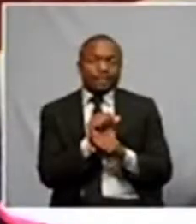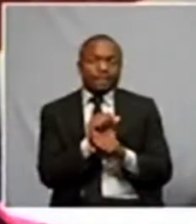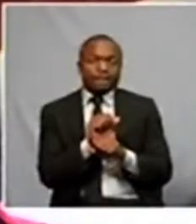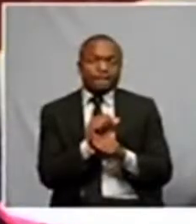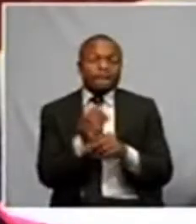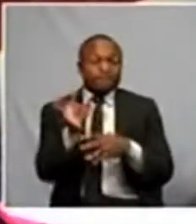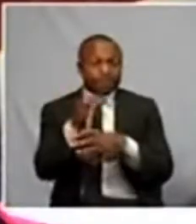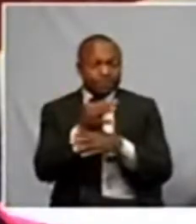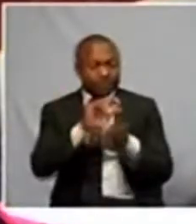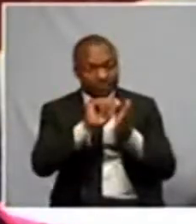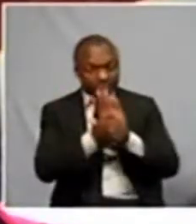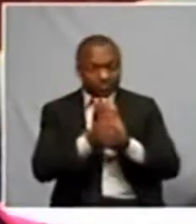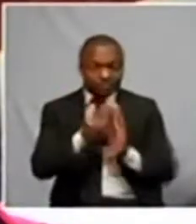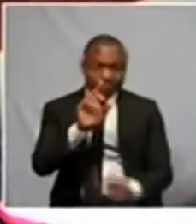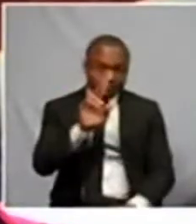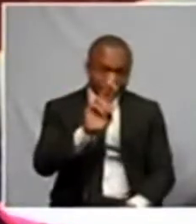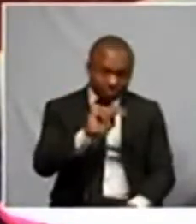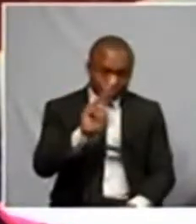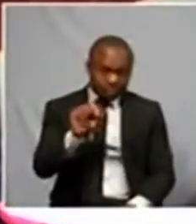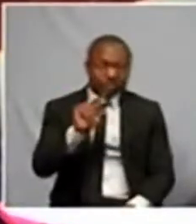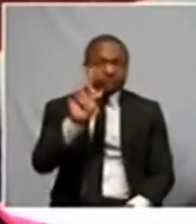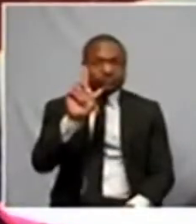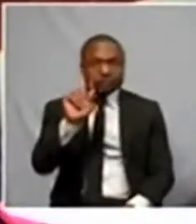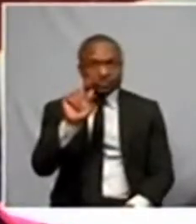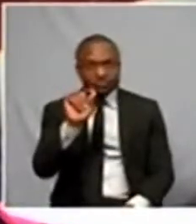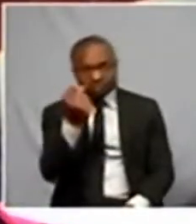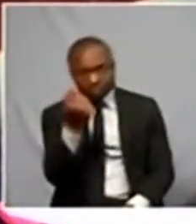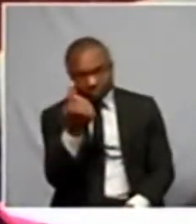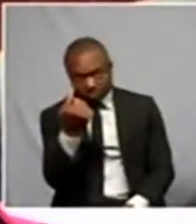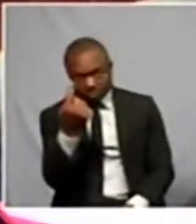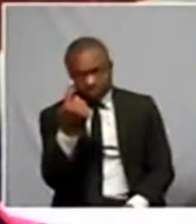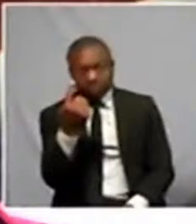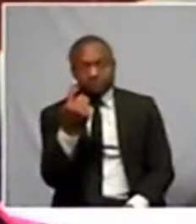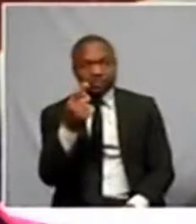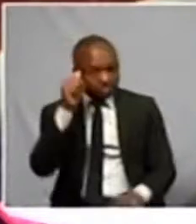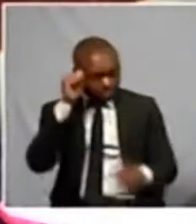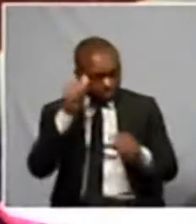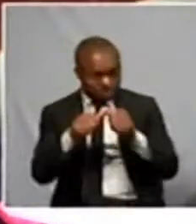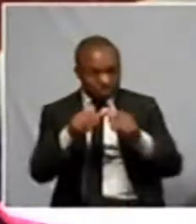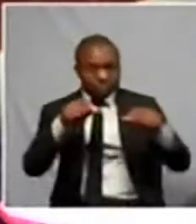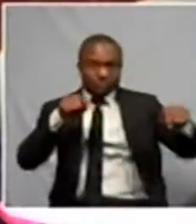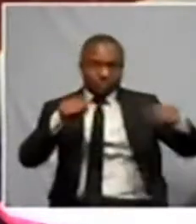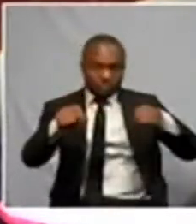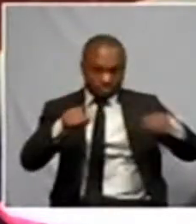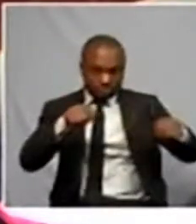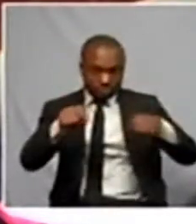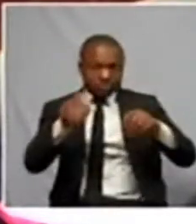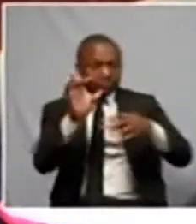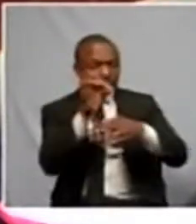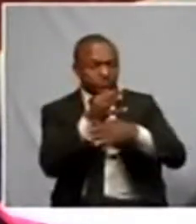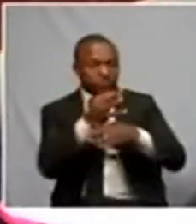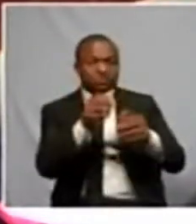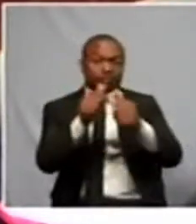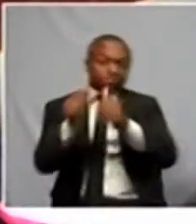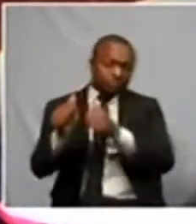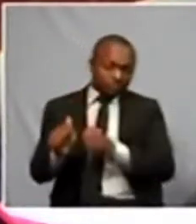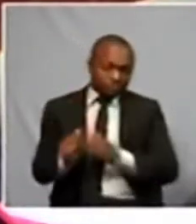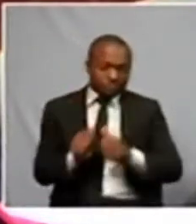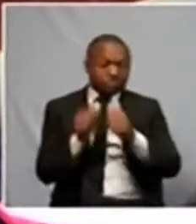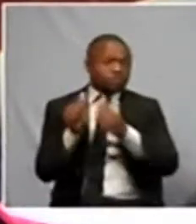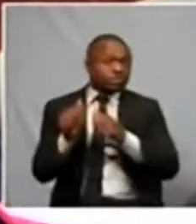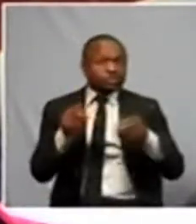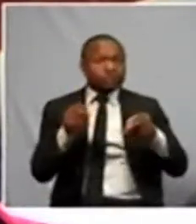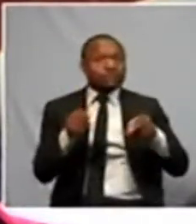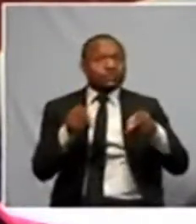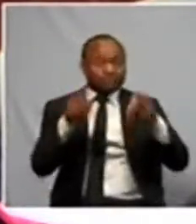Fisheries Act No. 22 of 2011. While the agreement governs fishing activities on the high seas,